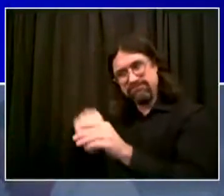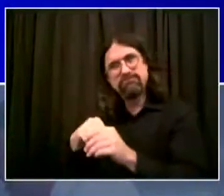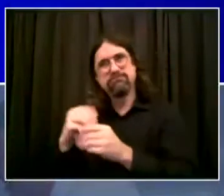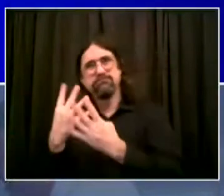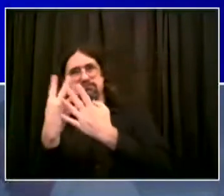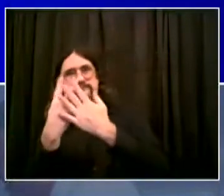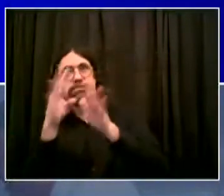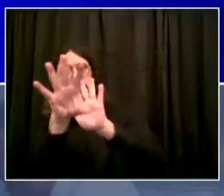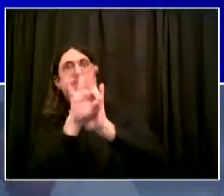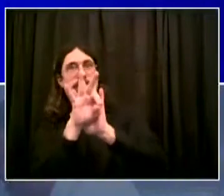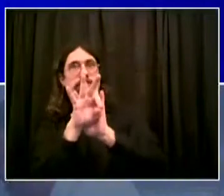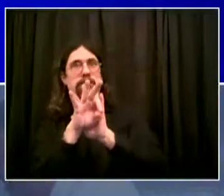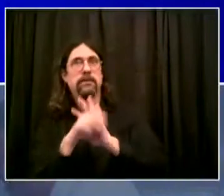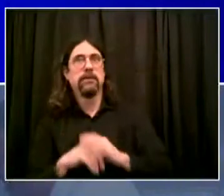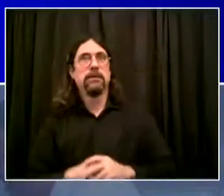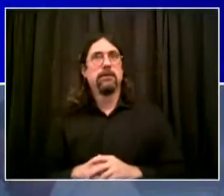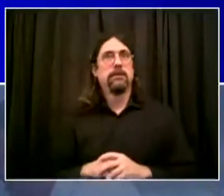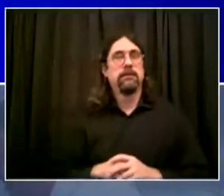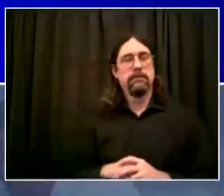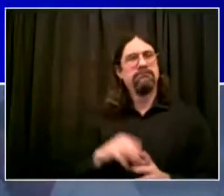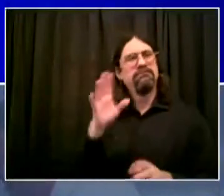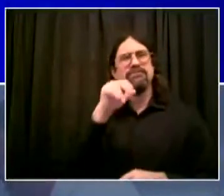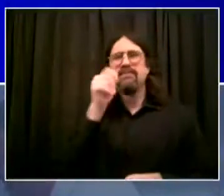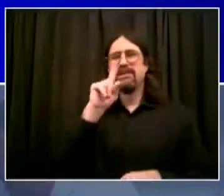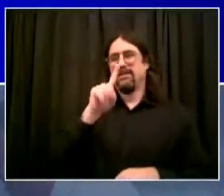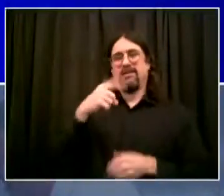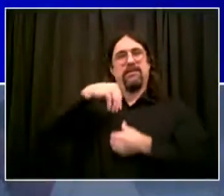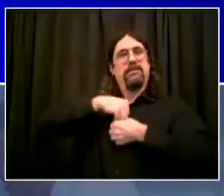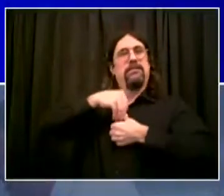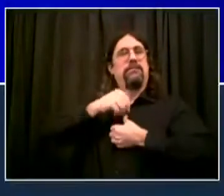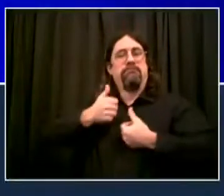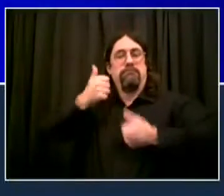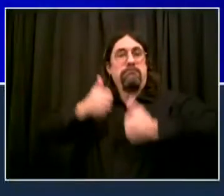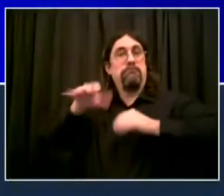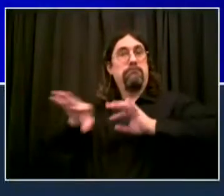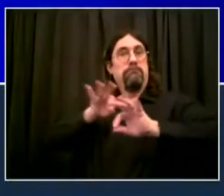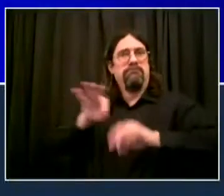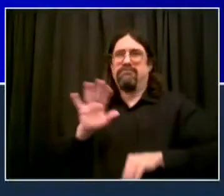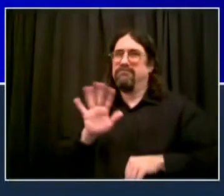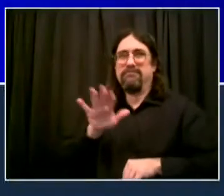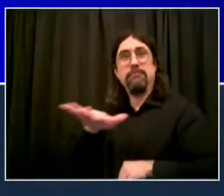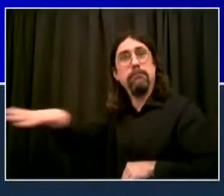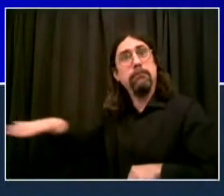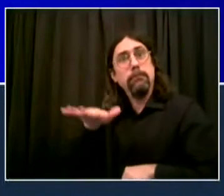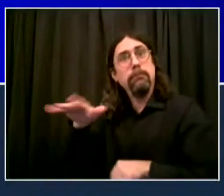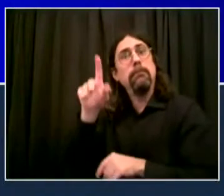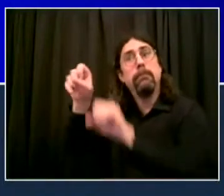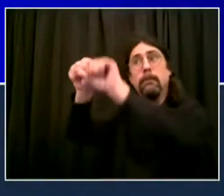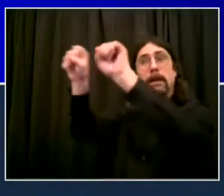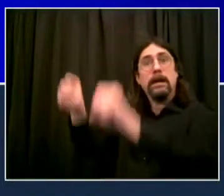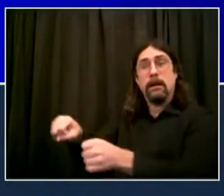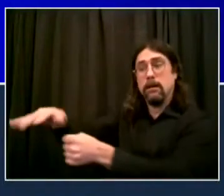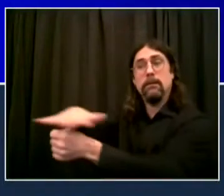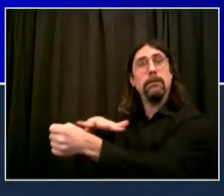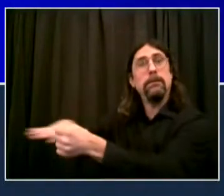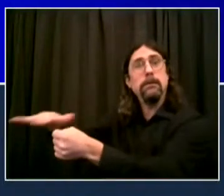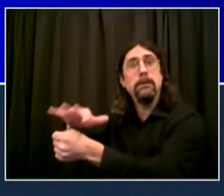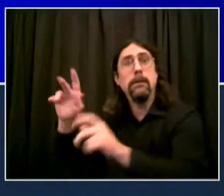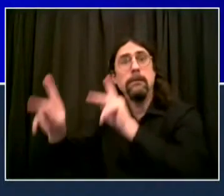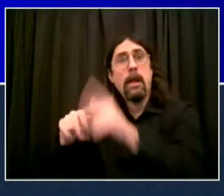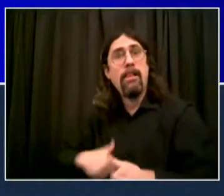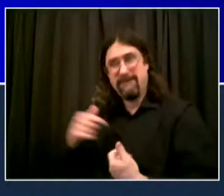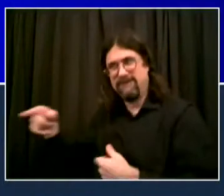will make an ultimate decision and then work with the precinct council going forward to make sure that new leader